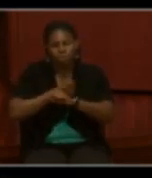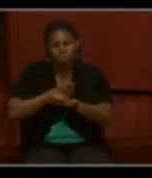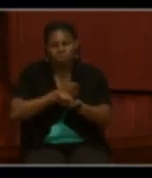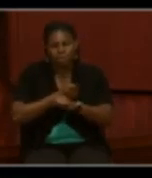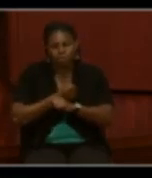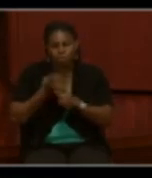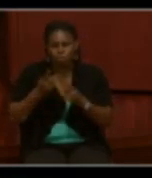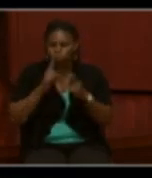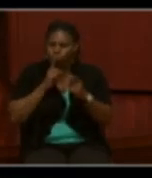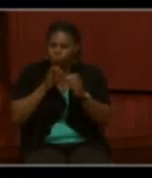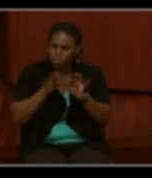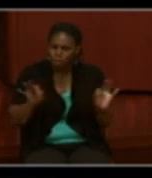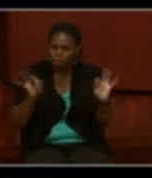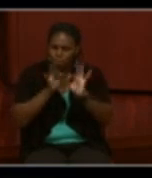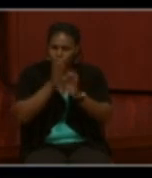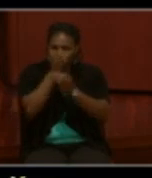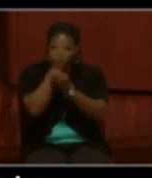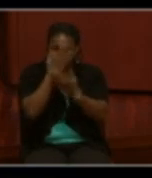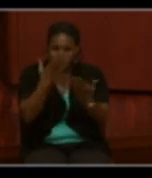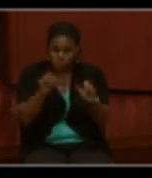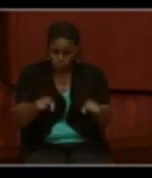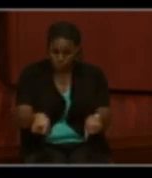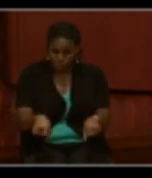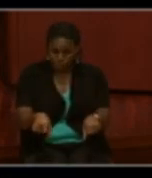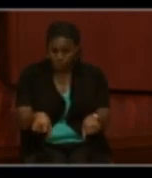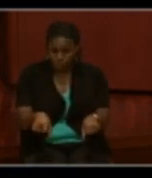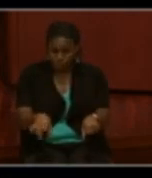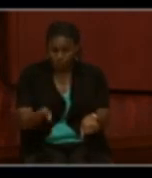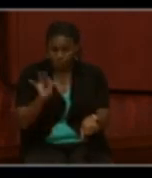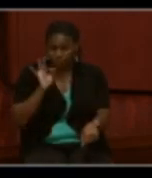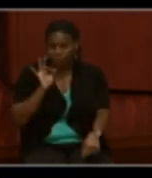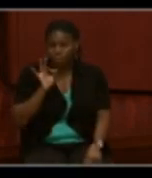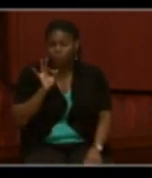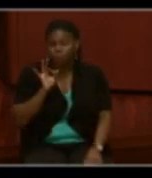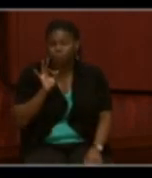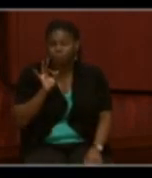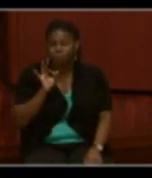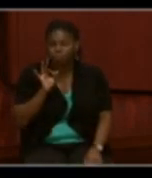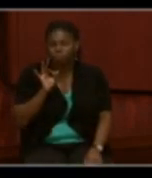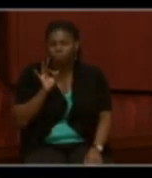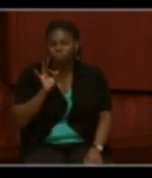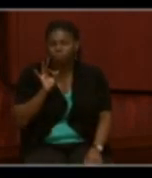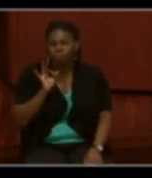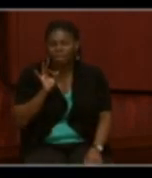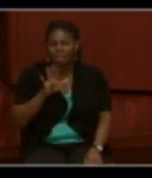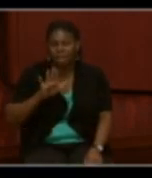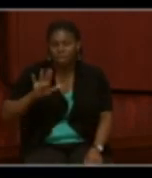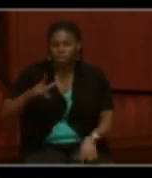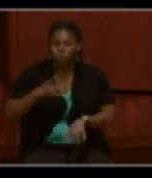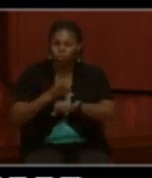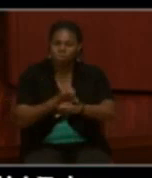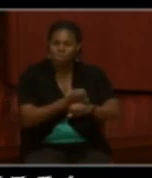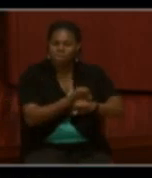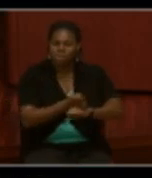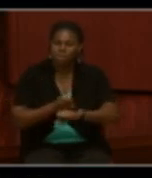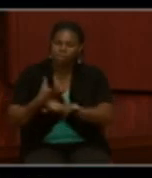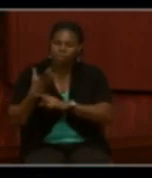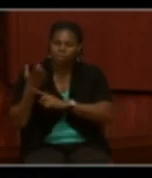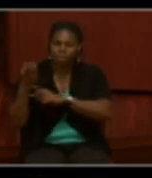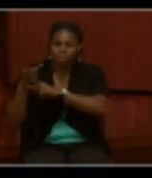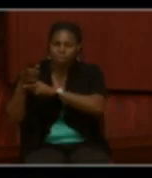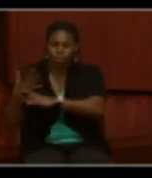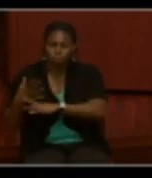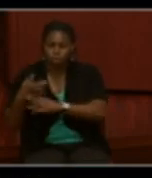the most valuable piece of information you can find. Because outside of those slaveholders' records, there is